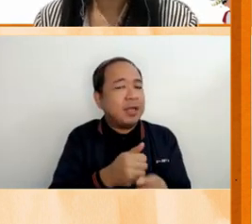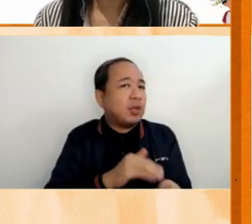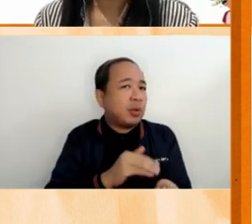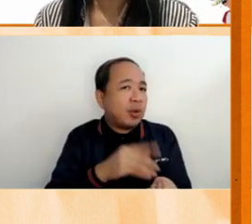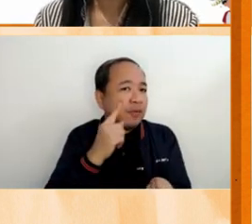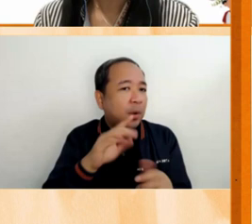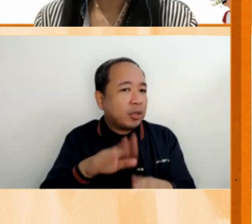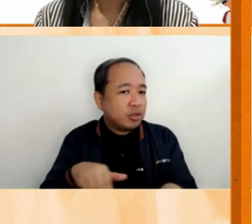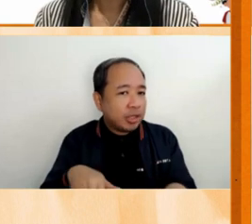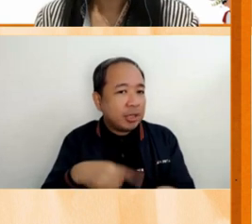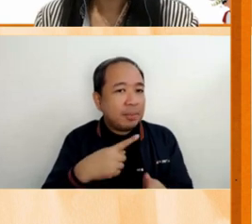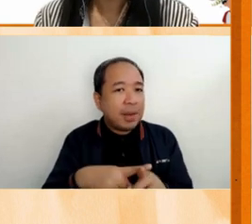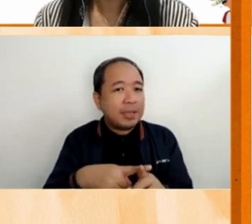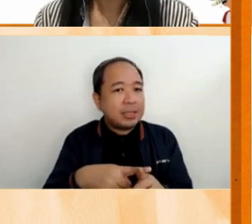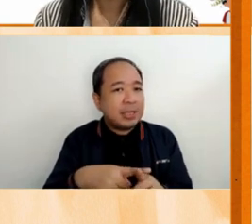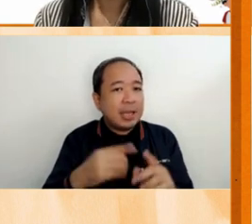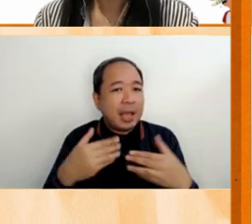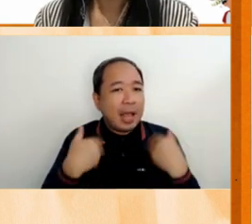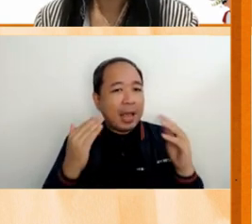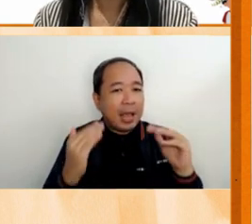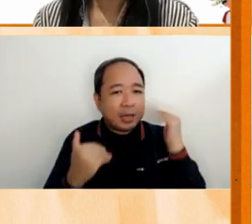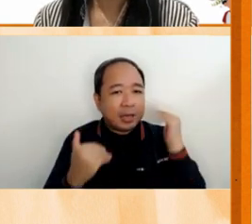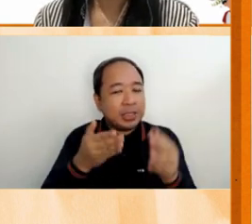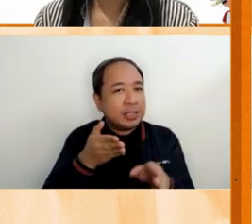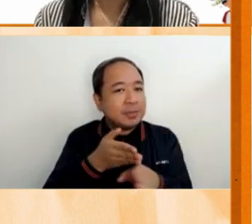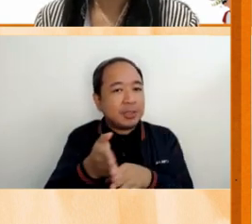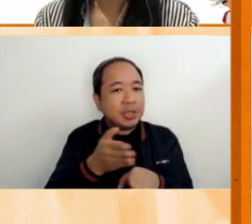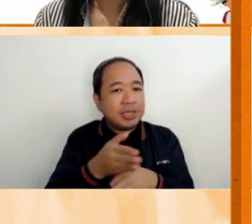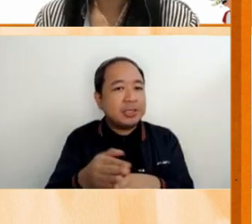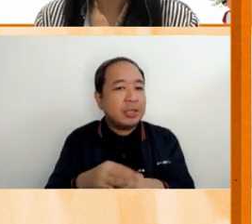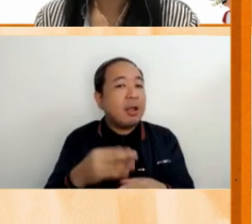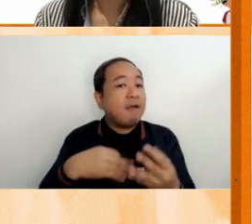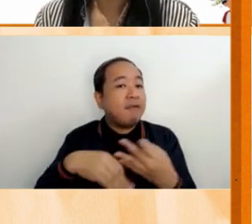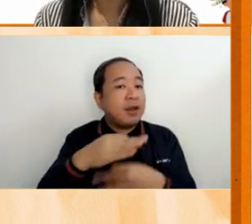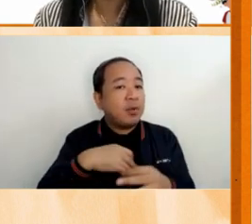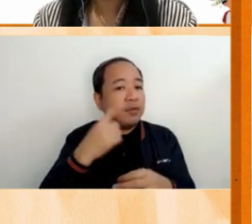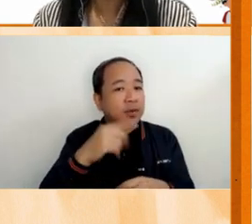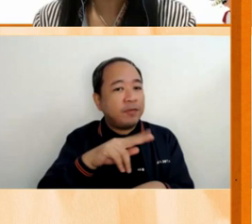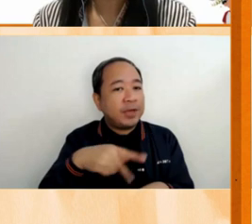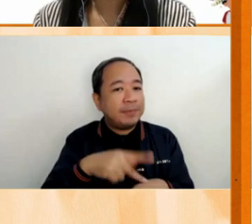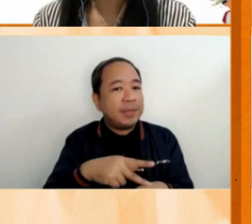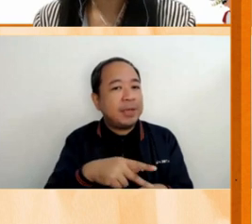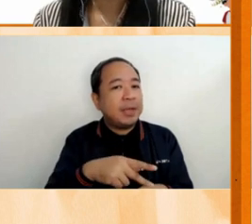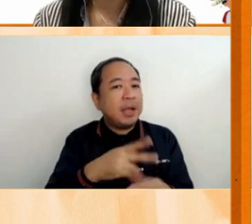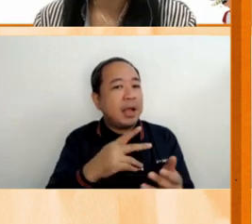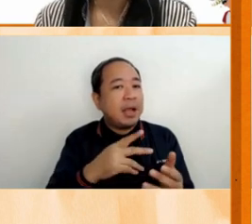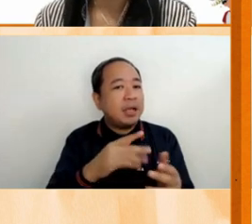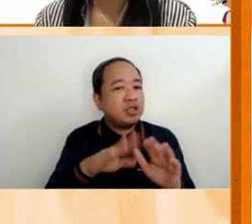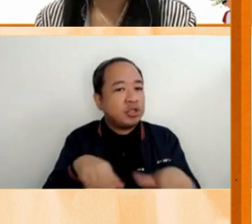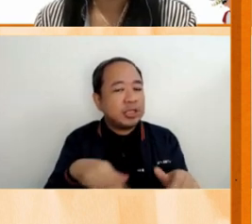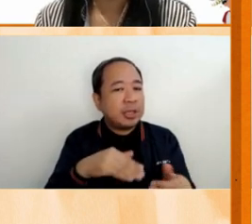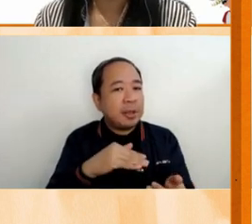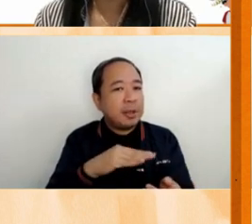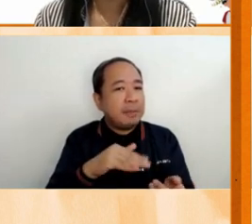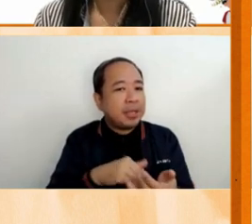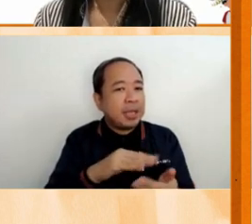medicine specialist, a fellow of the Philippine Pediatric Society, and a diplomate of the Philippine Society of Adolescent